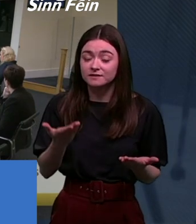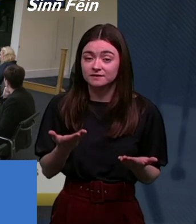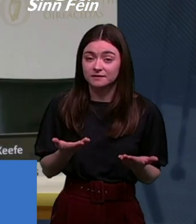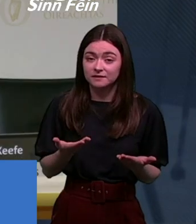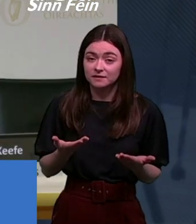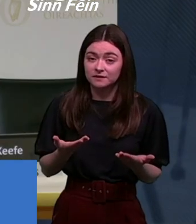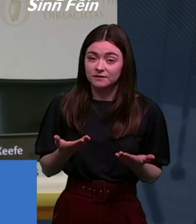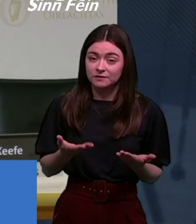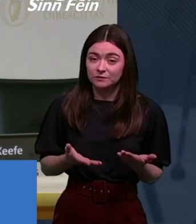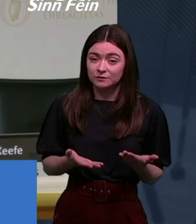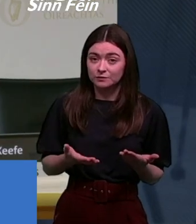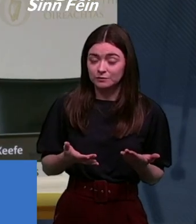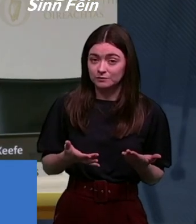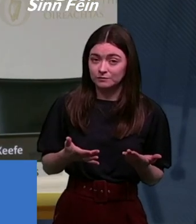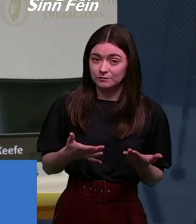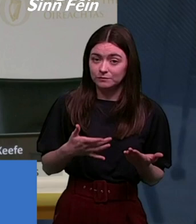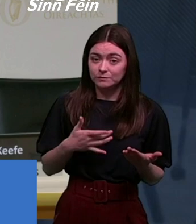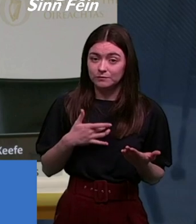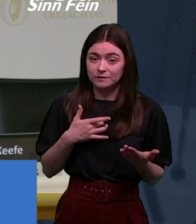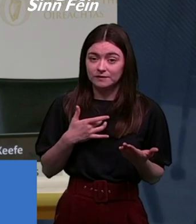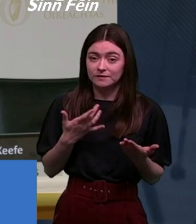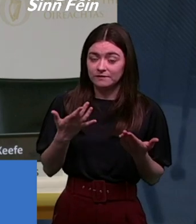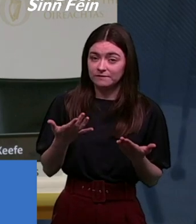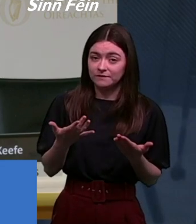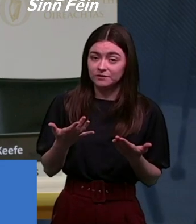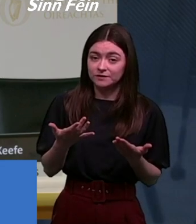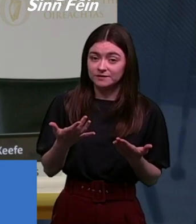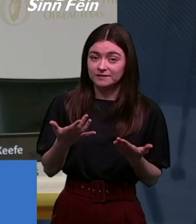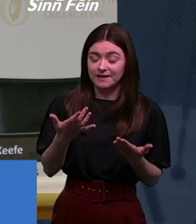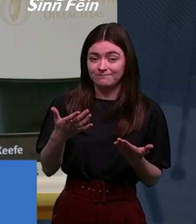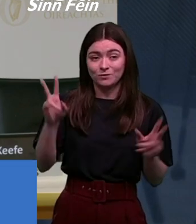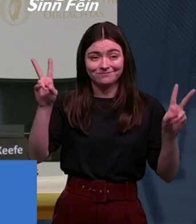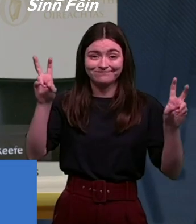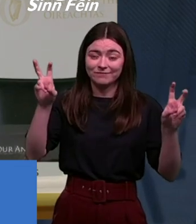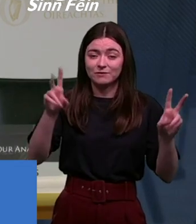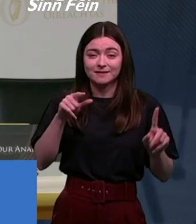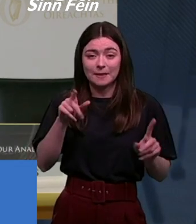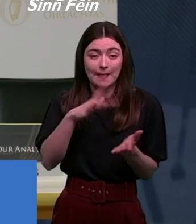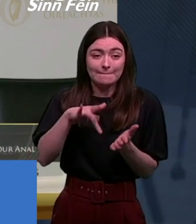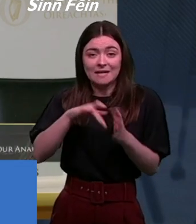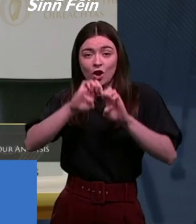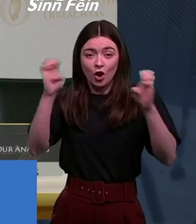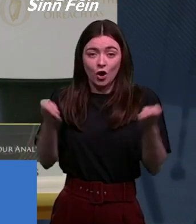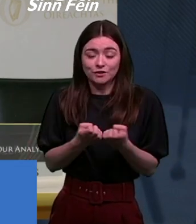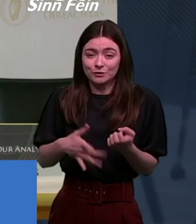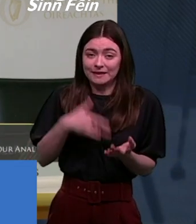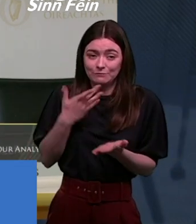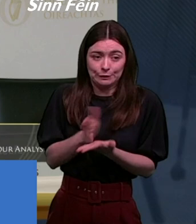Middleton, quite a well-known autistic PCBA in our field. He calls it Middle Earth. because you live between the two